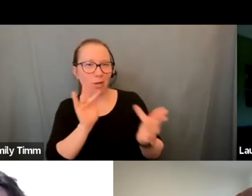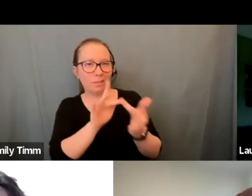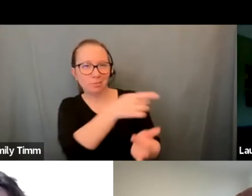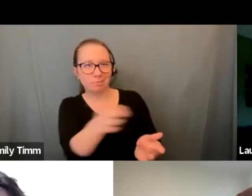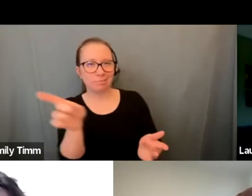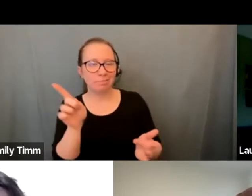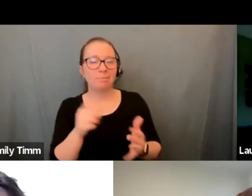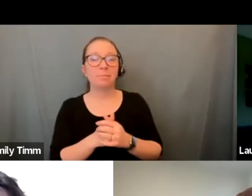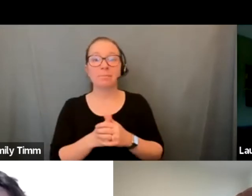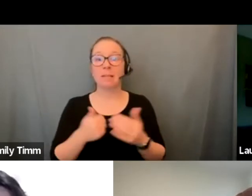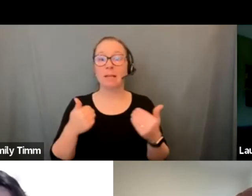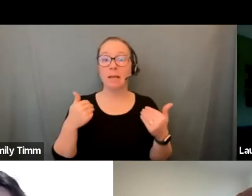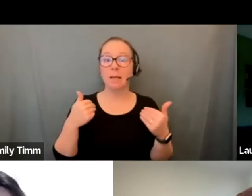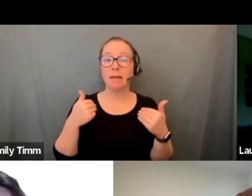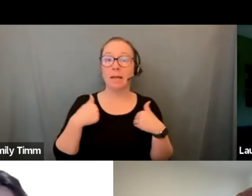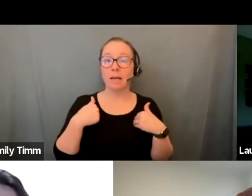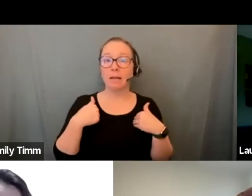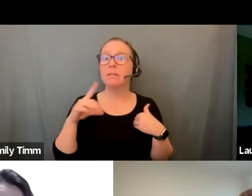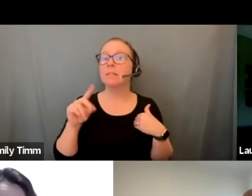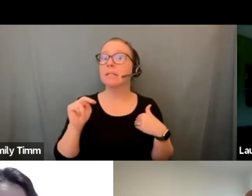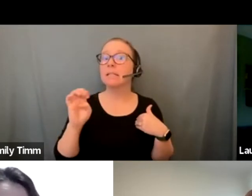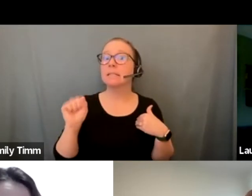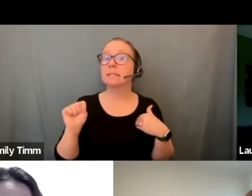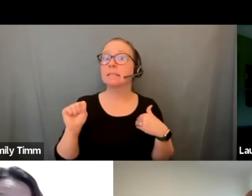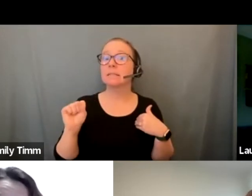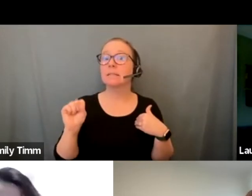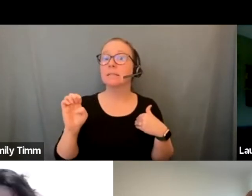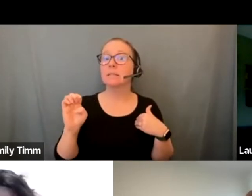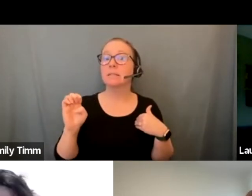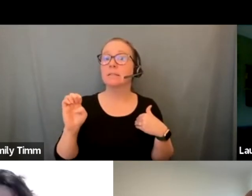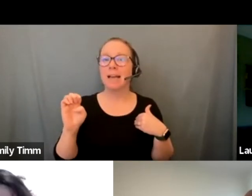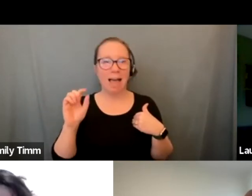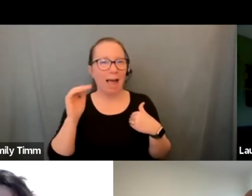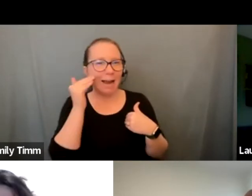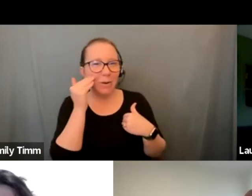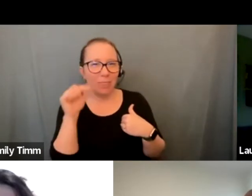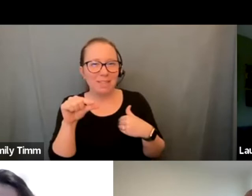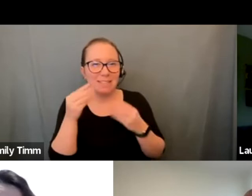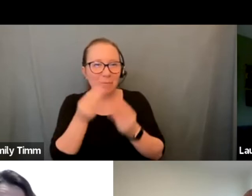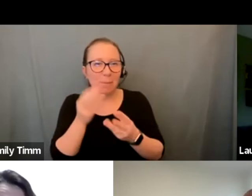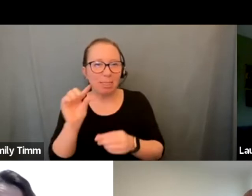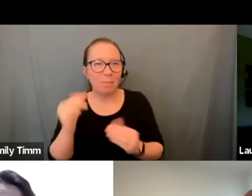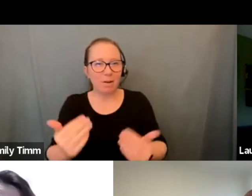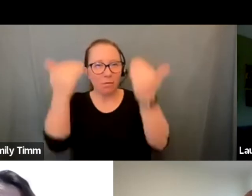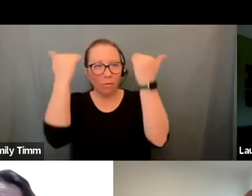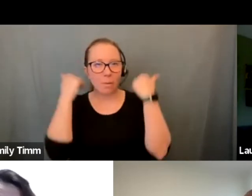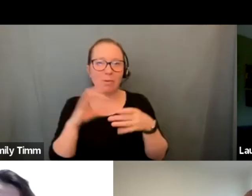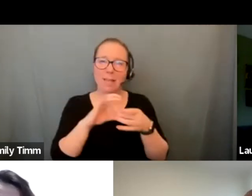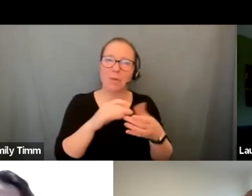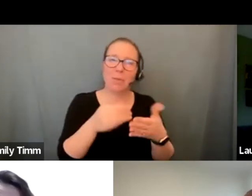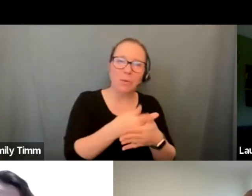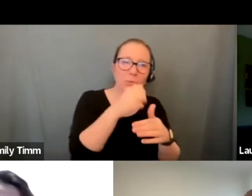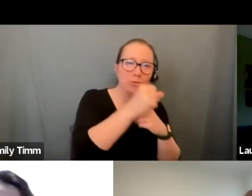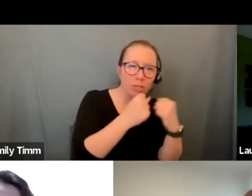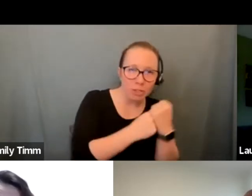So I have an invitation to the three speakers. Go ahead, Denise. I just want to recognize it's a little overwhelming, this information about the new structure and all of